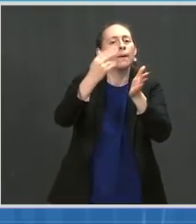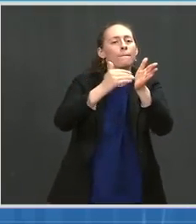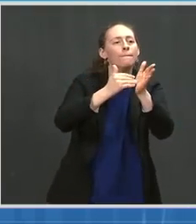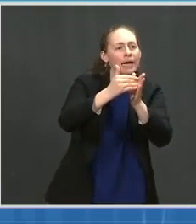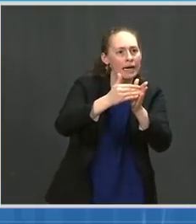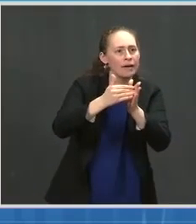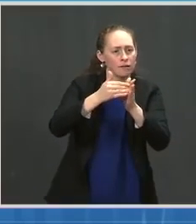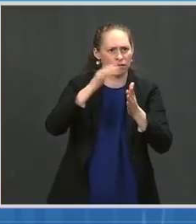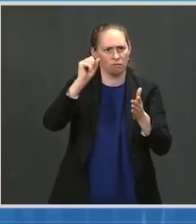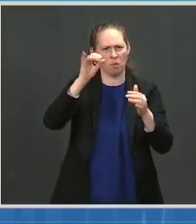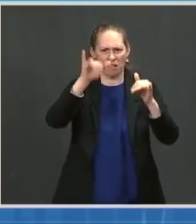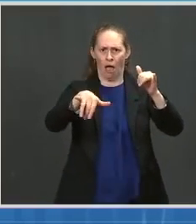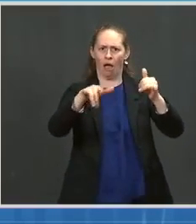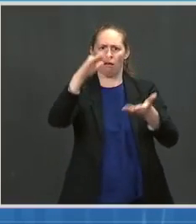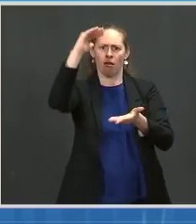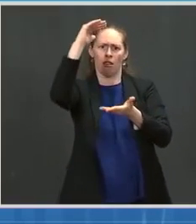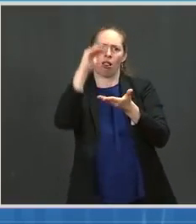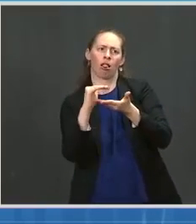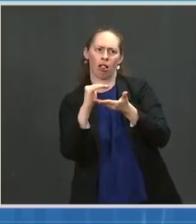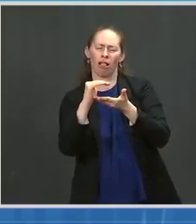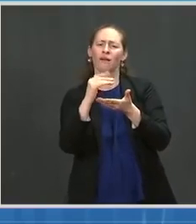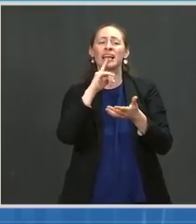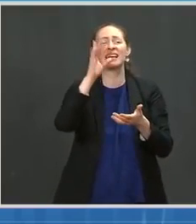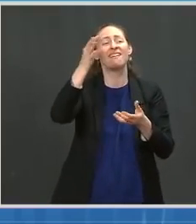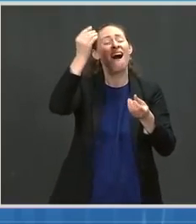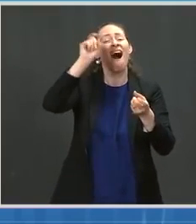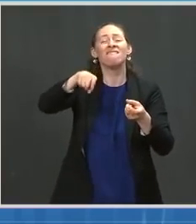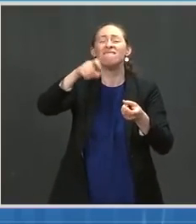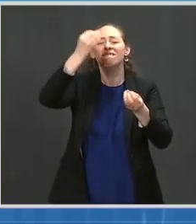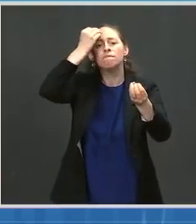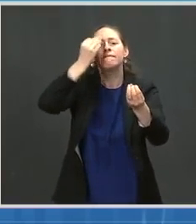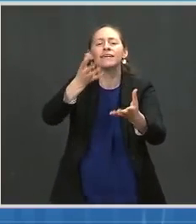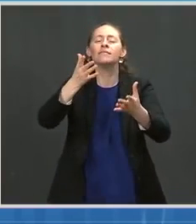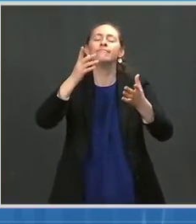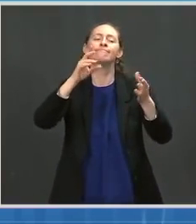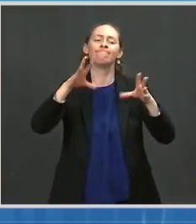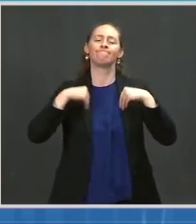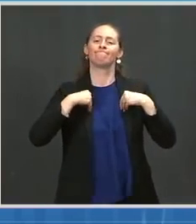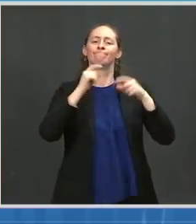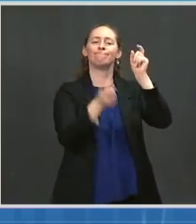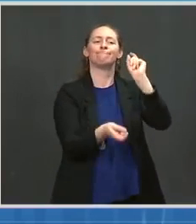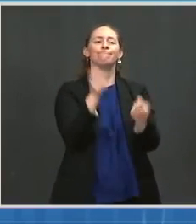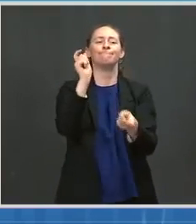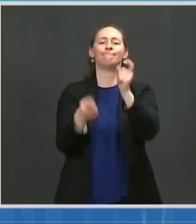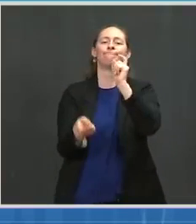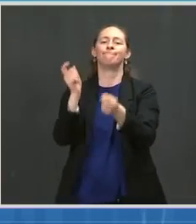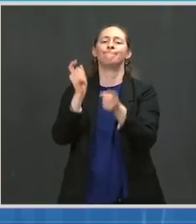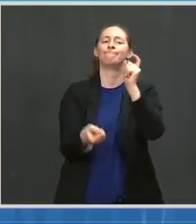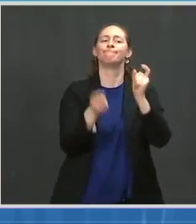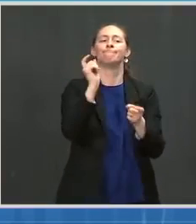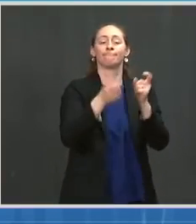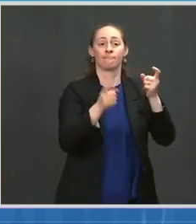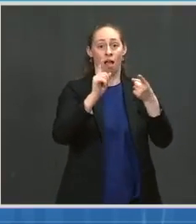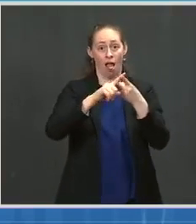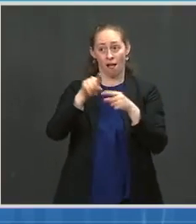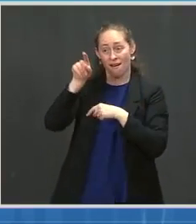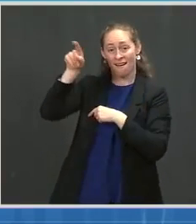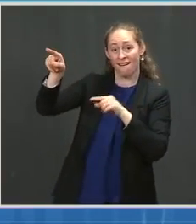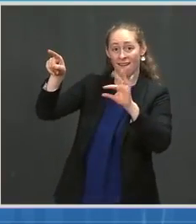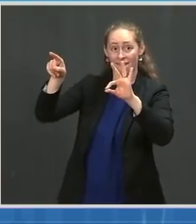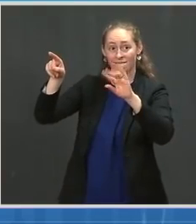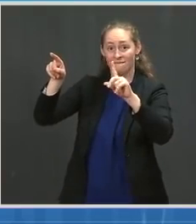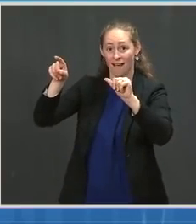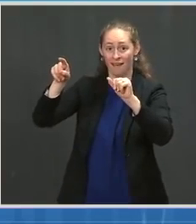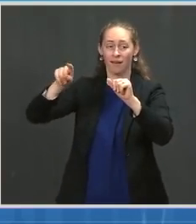about, and that's the fluctuation that we expect until they are able to get through the FDA process and open the